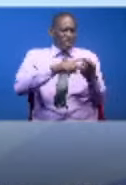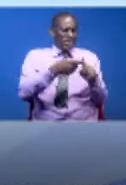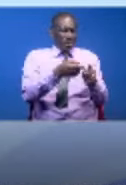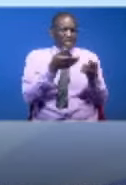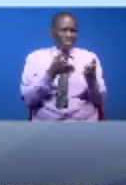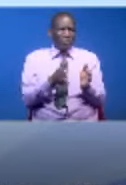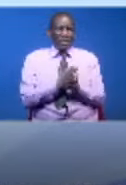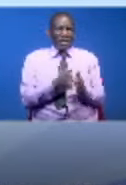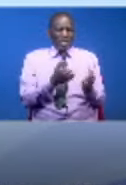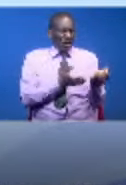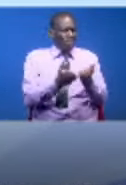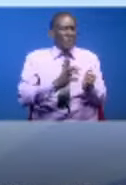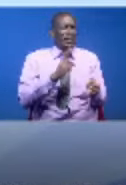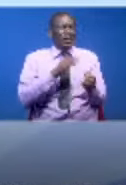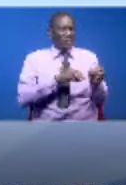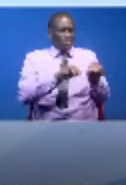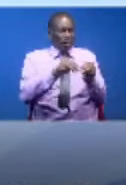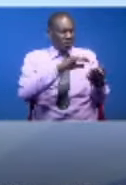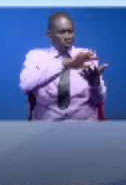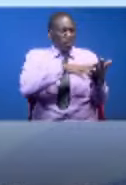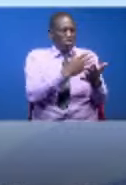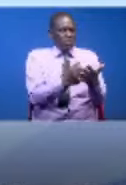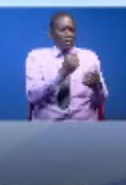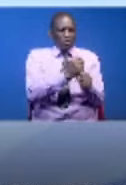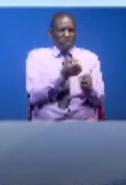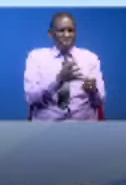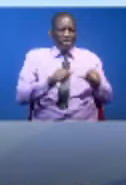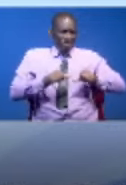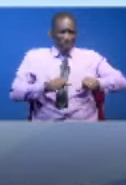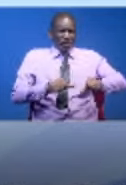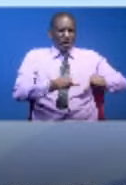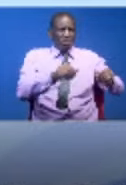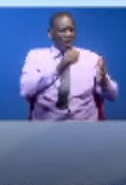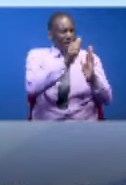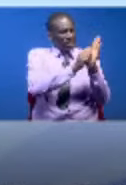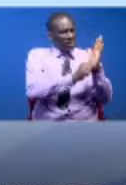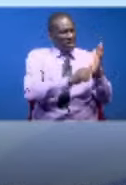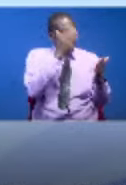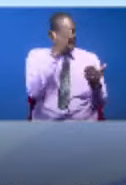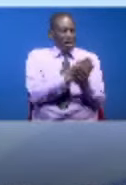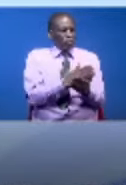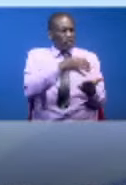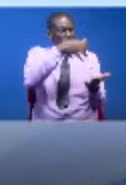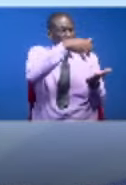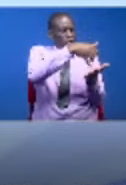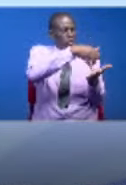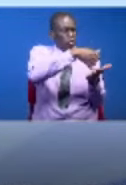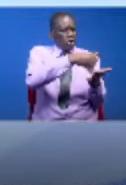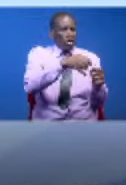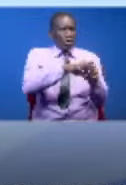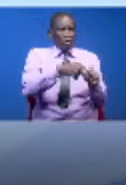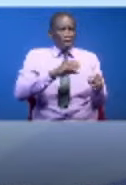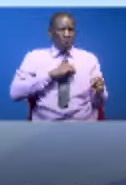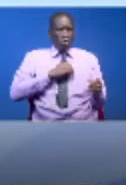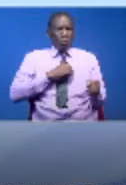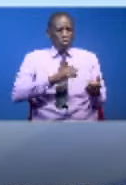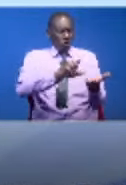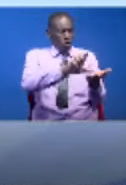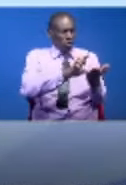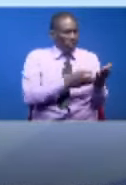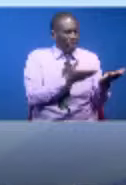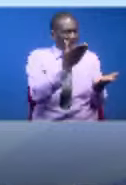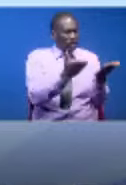our enterprise risk management framework. The whole sustainability agenda is actually part and parcel of even our own credit assessment. In fact,